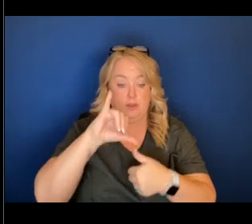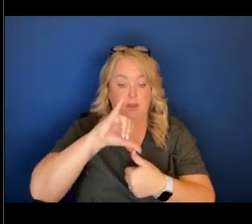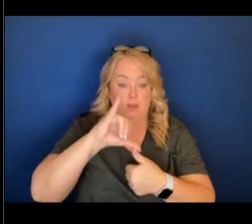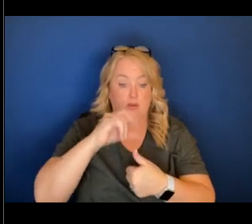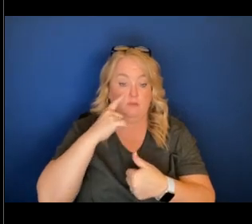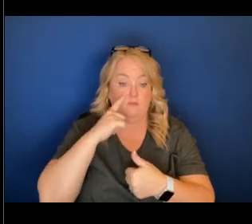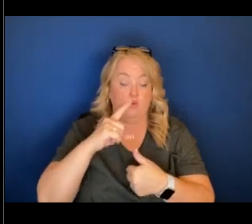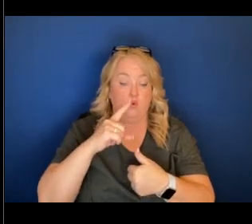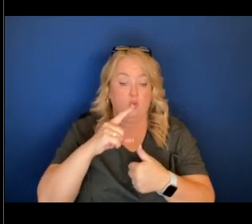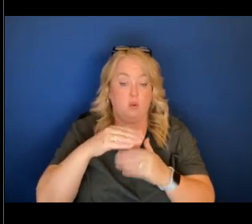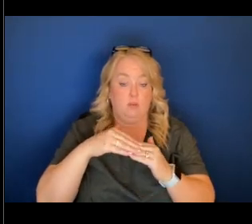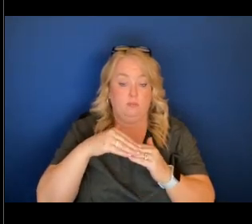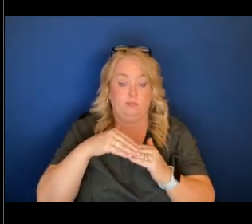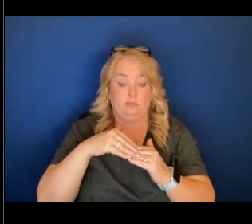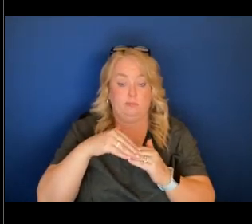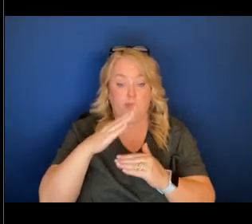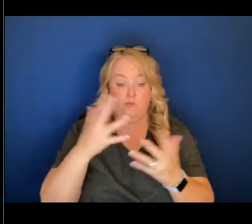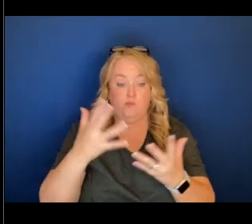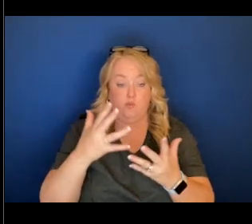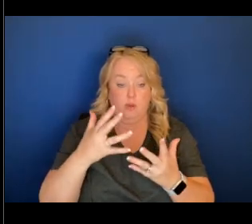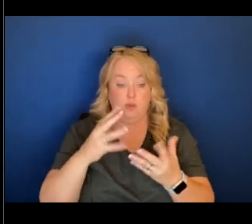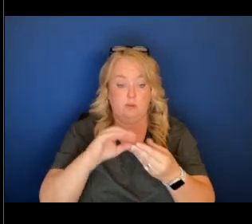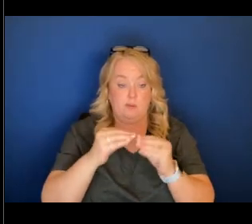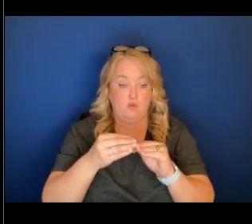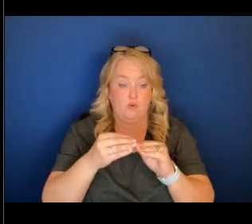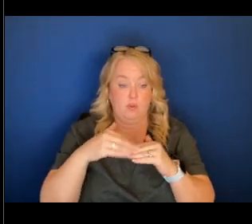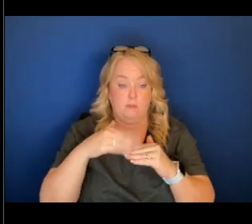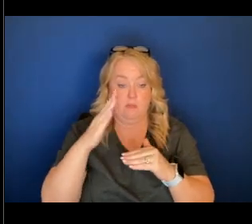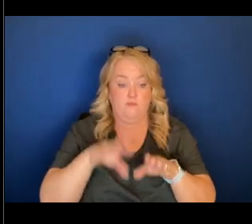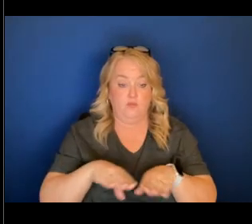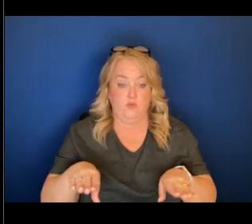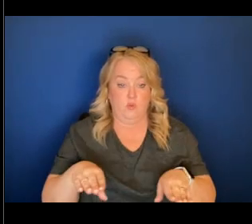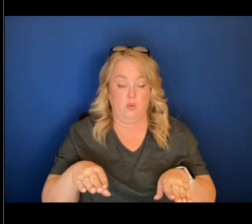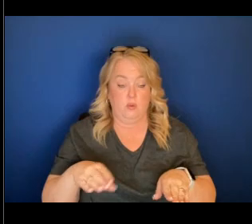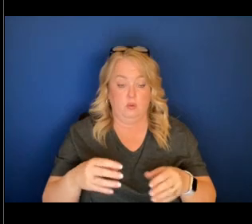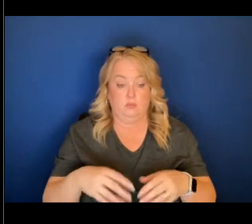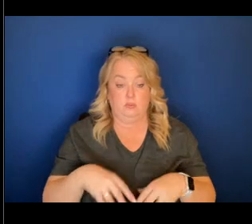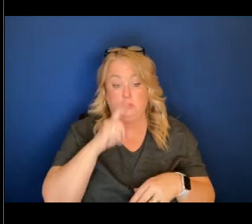a maximum of blank above the finished floor.